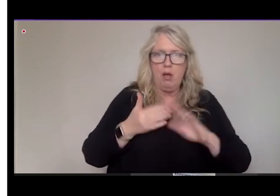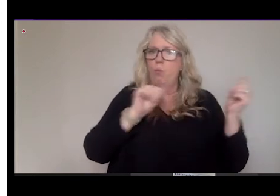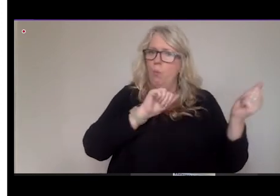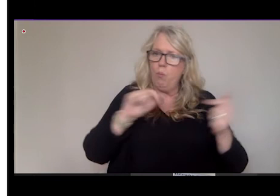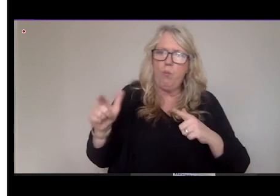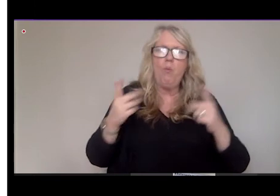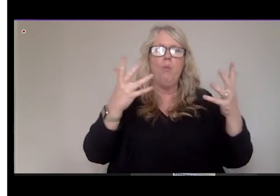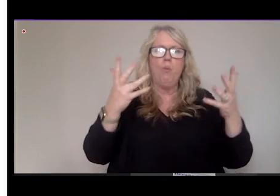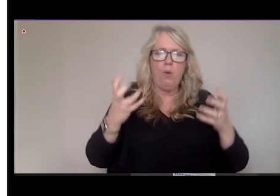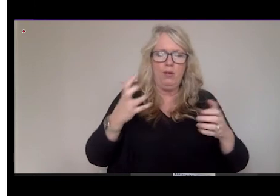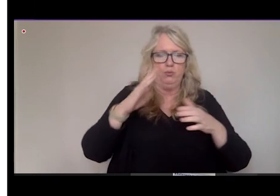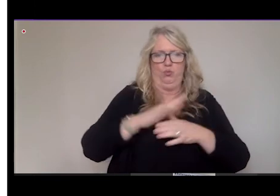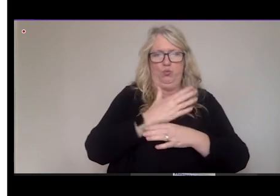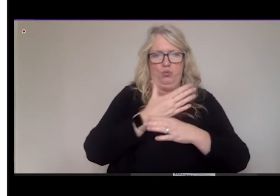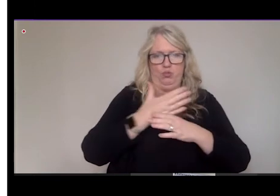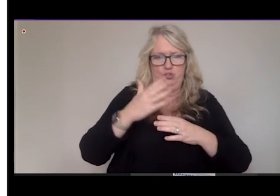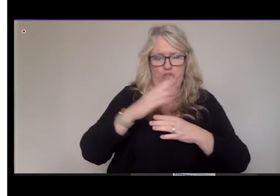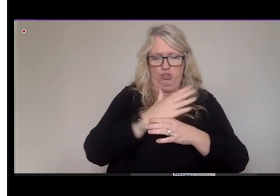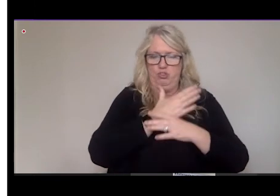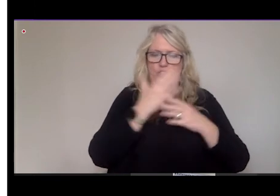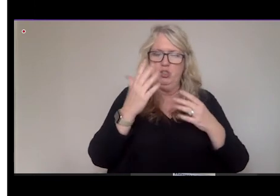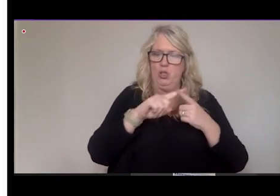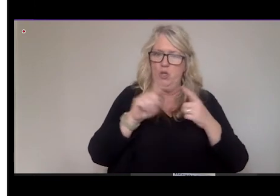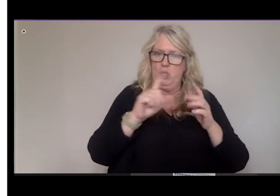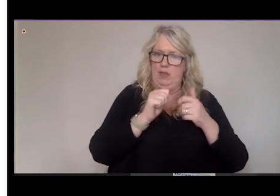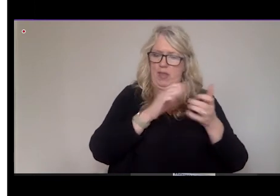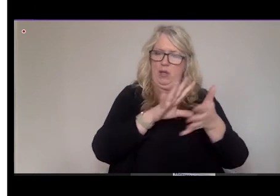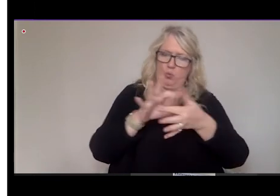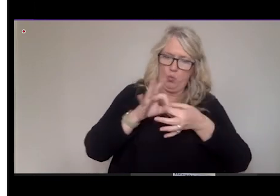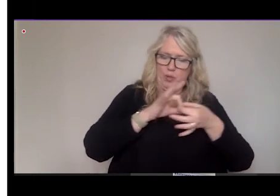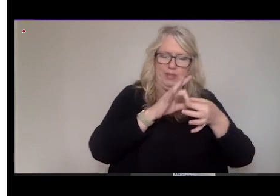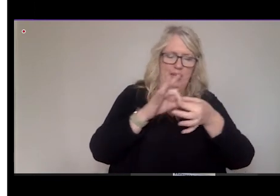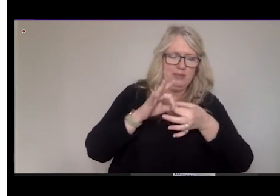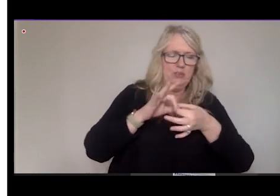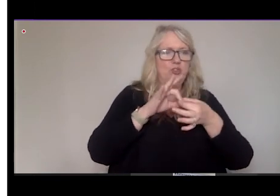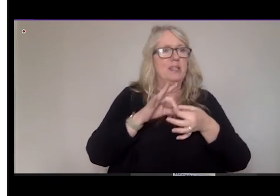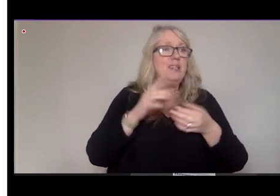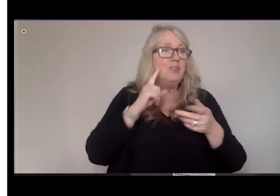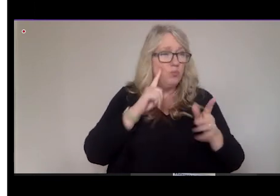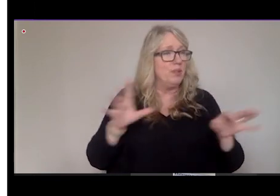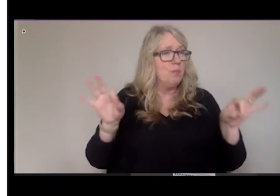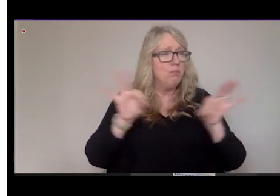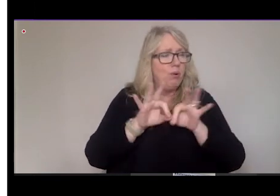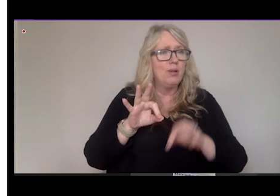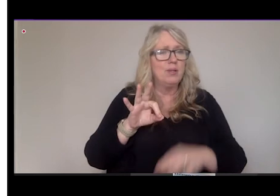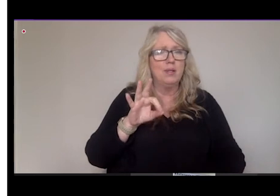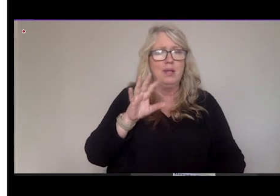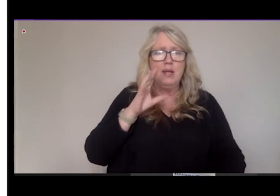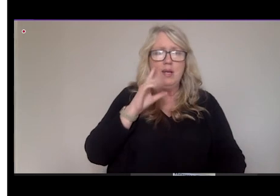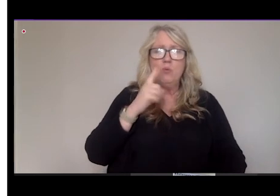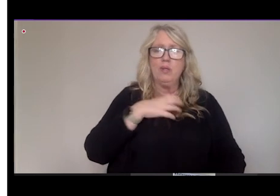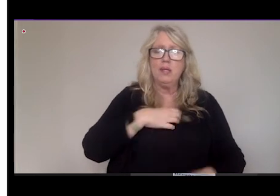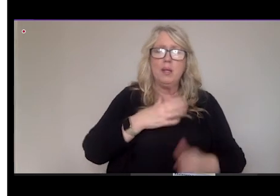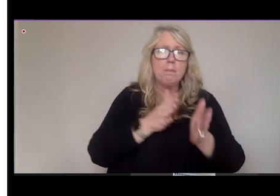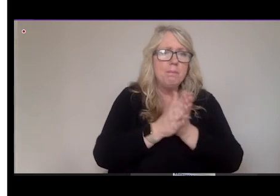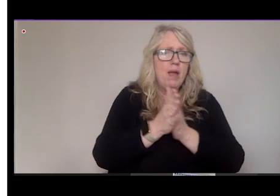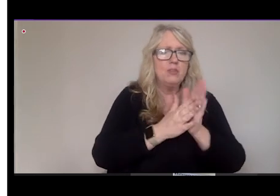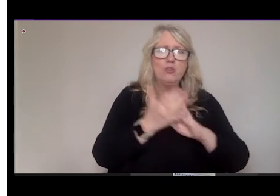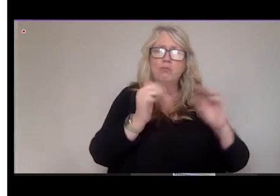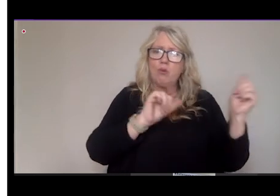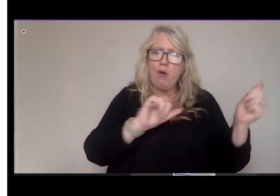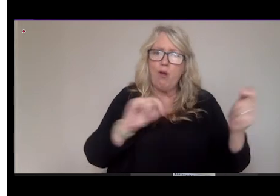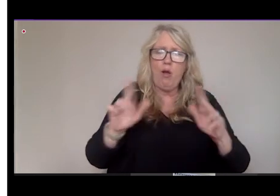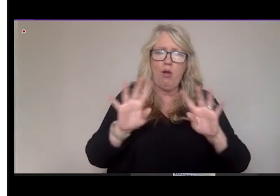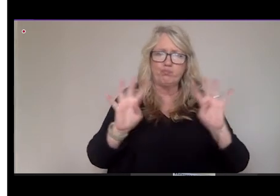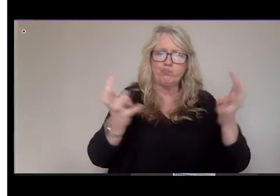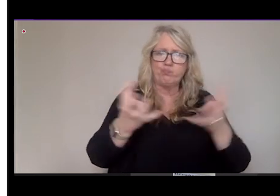in your community, everyone has to share the spirit of coordination. It has to be kind of a